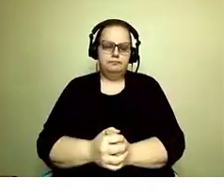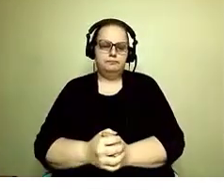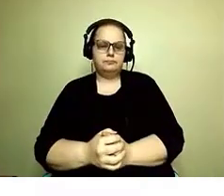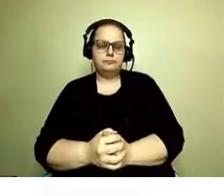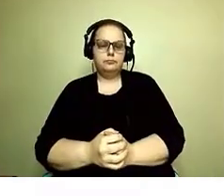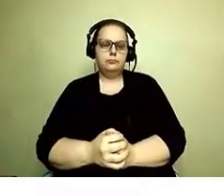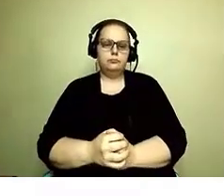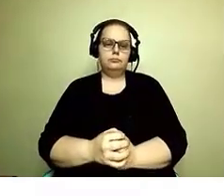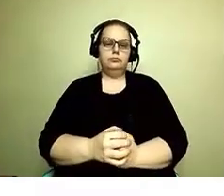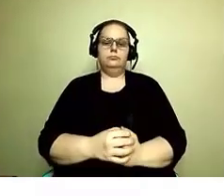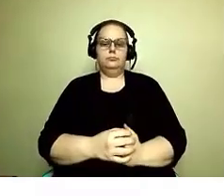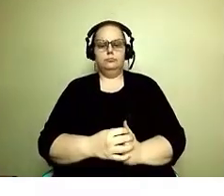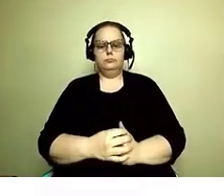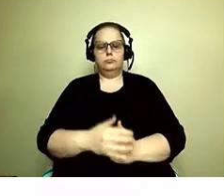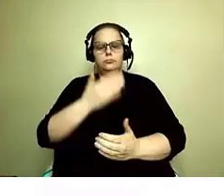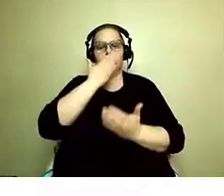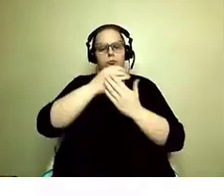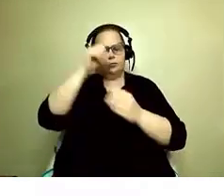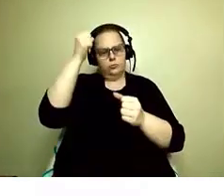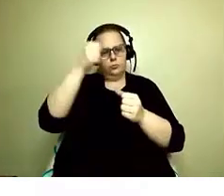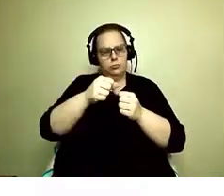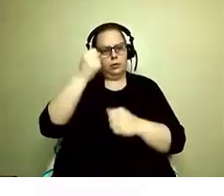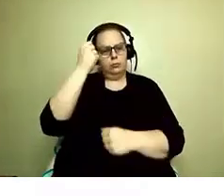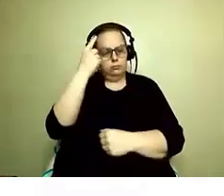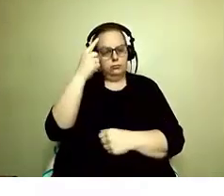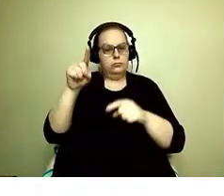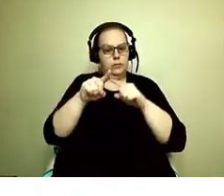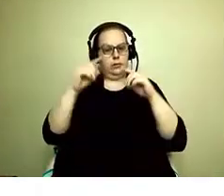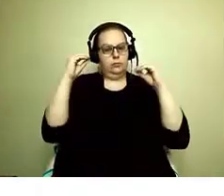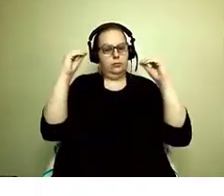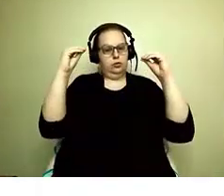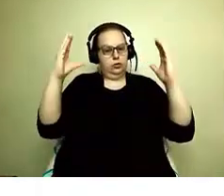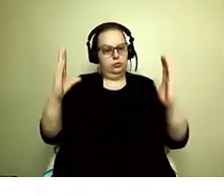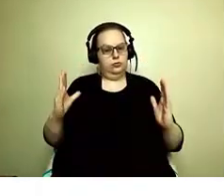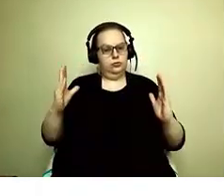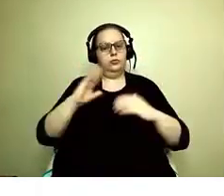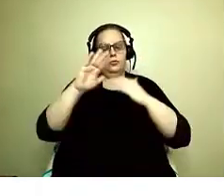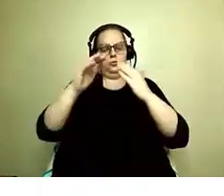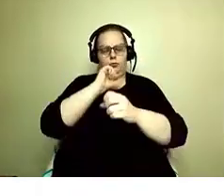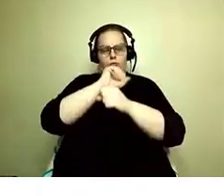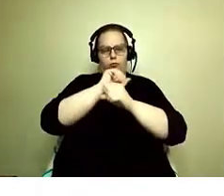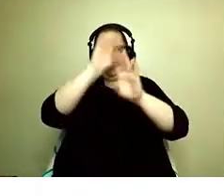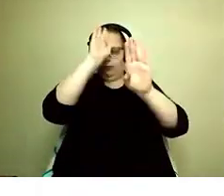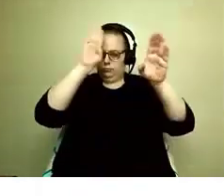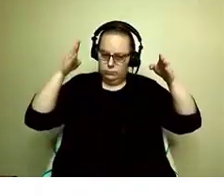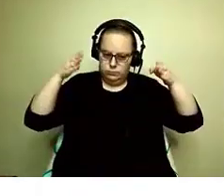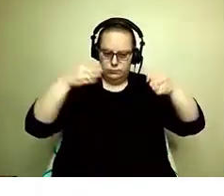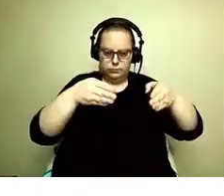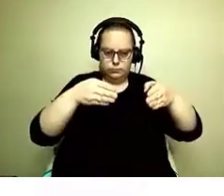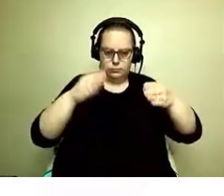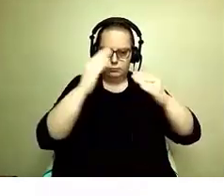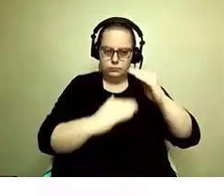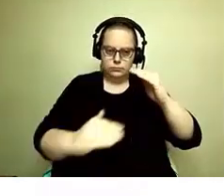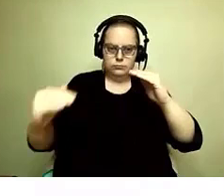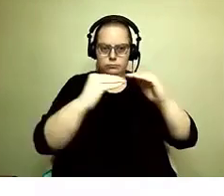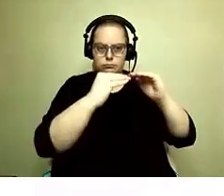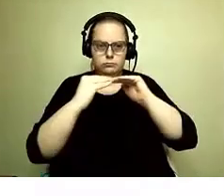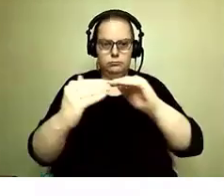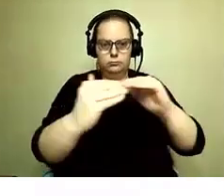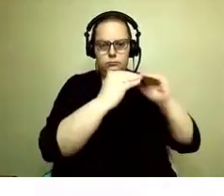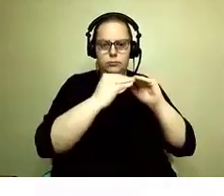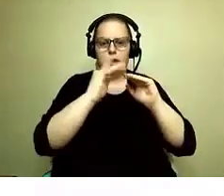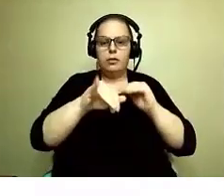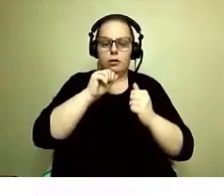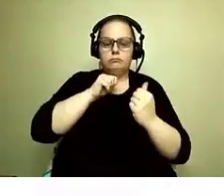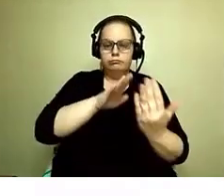It's good to remind ourselves that as educators, we must ground all of our work within an equity framework. Doing this ensures every